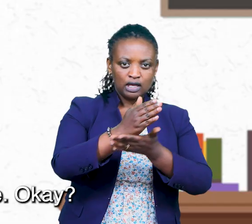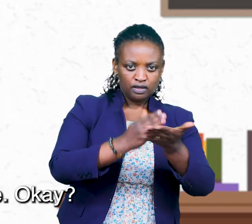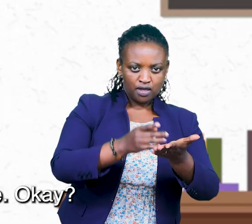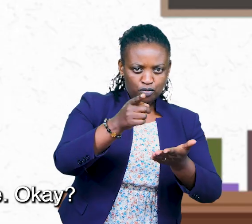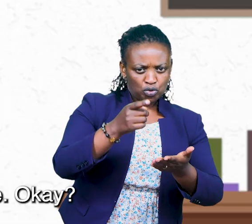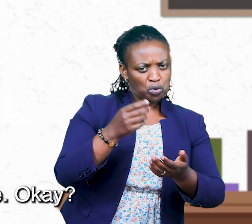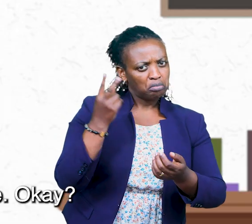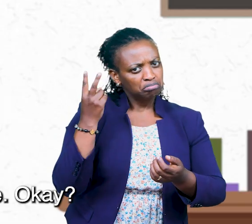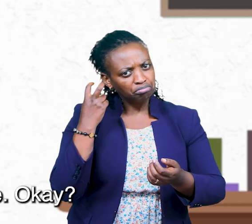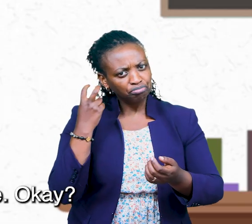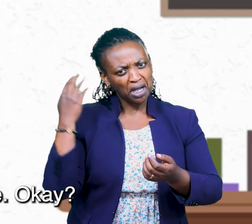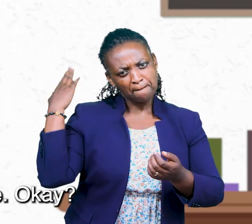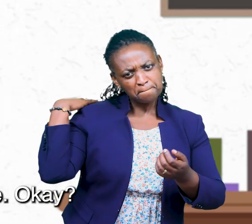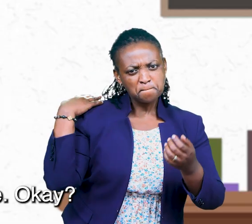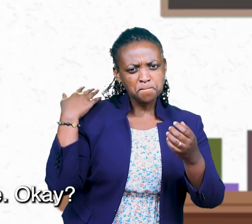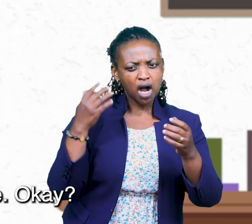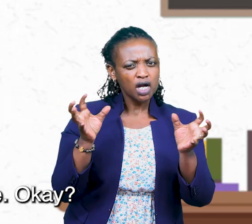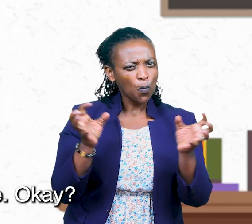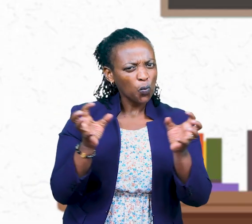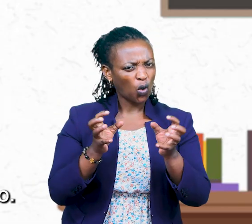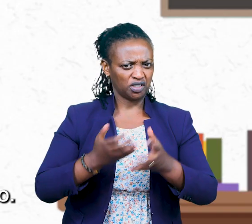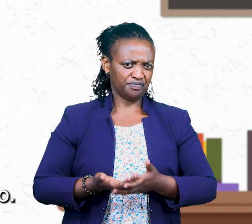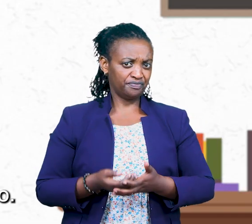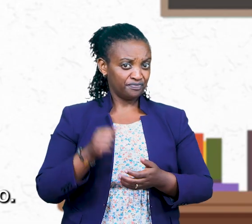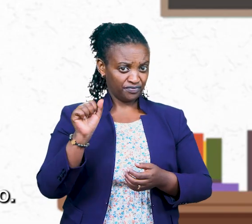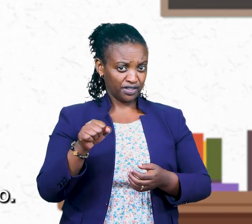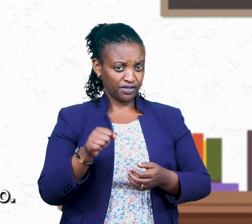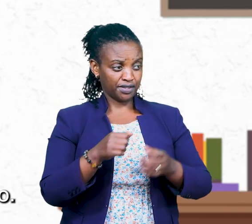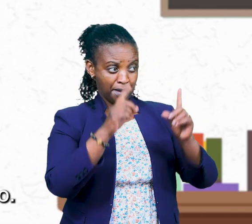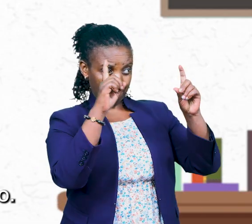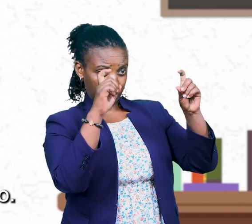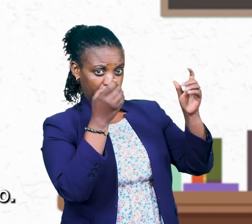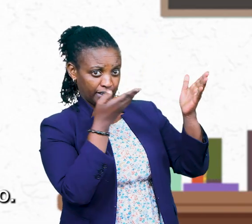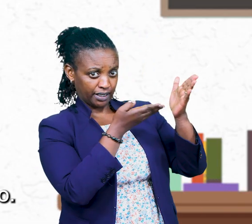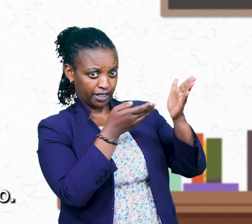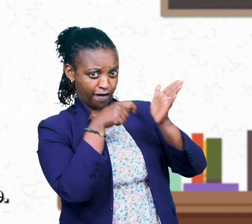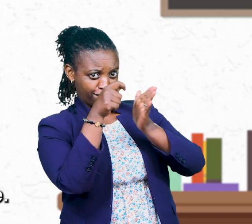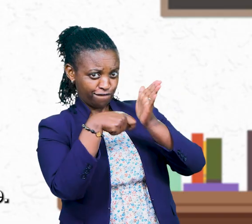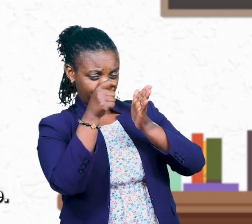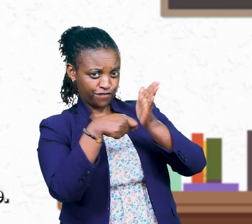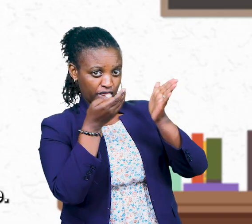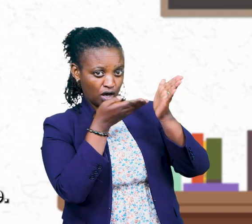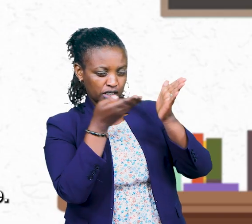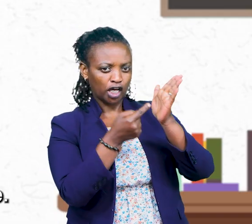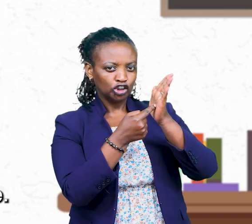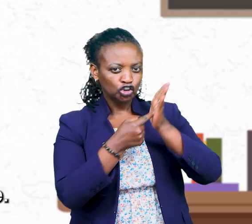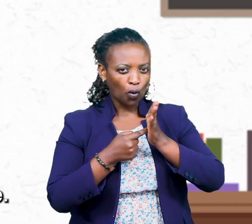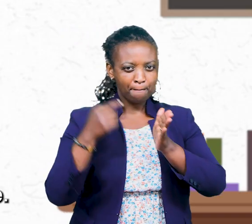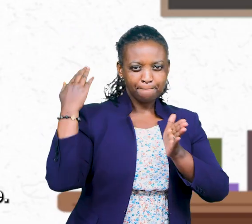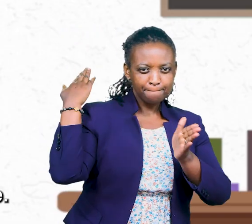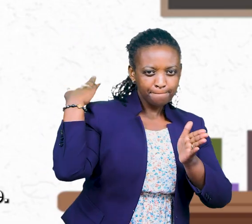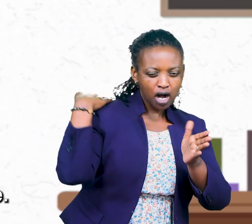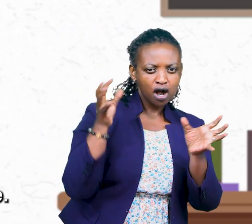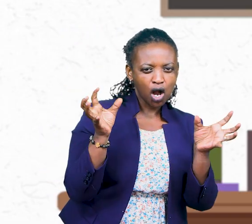Some of you have heard about the backbone. Okay? This picture here, I paused the video. This picture here shows